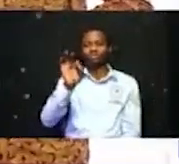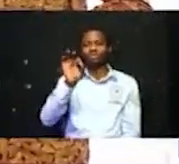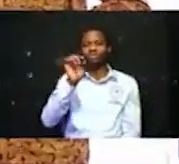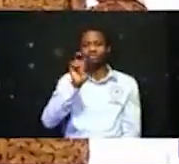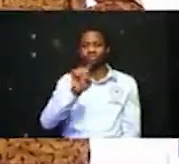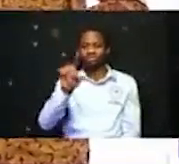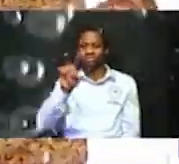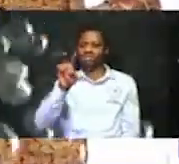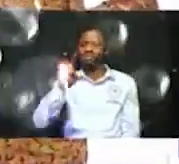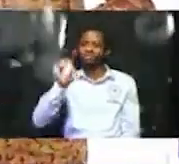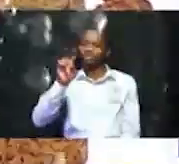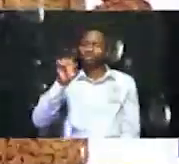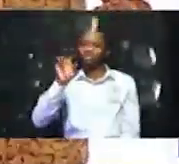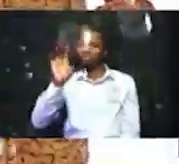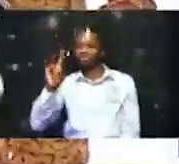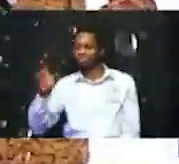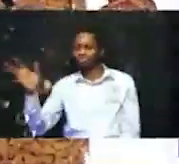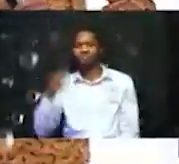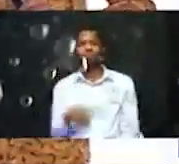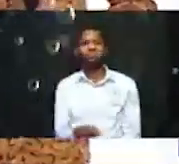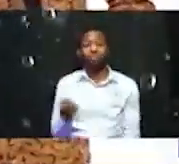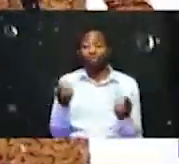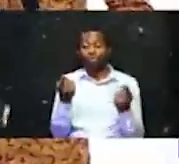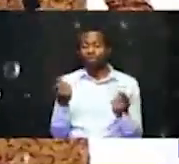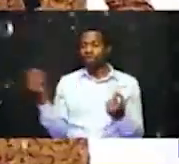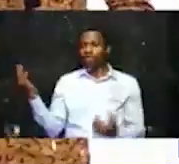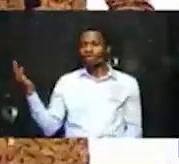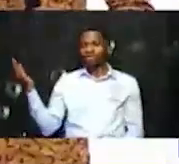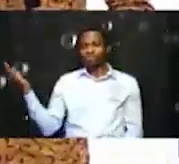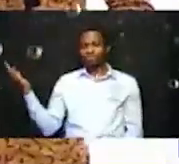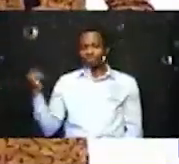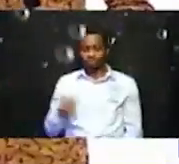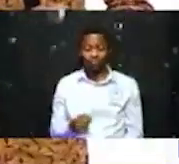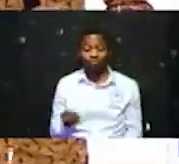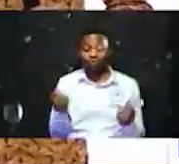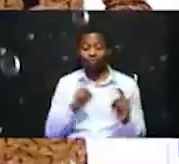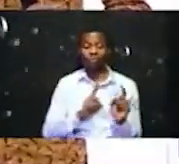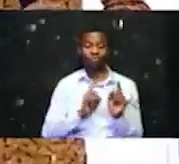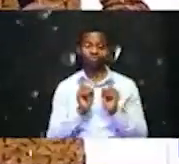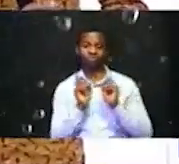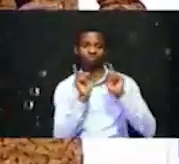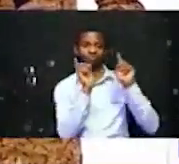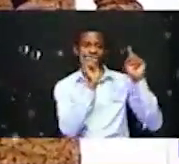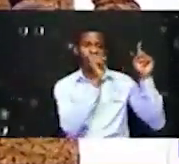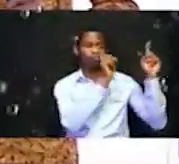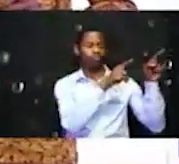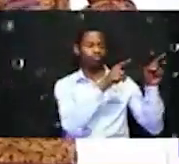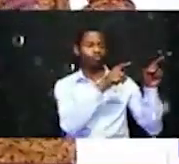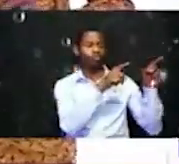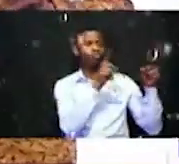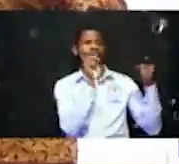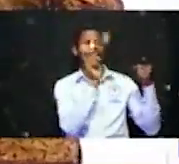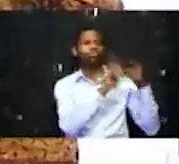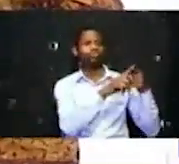When I went to the gate of the city, I took my seat in the public square. This is Job speaking.